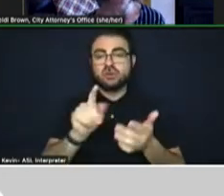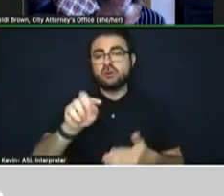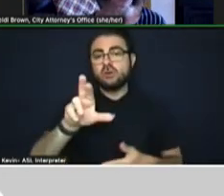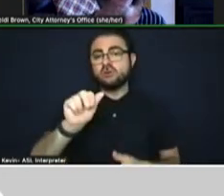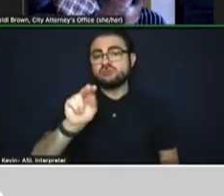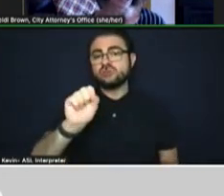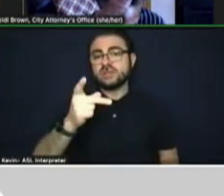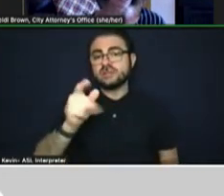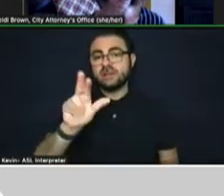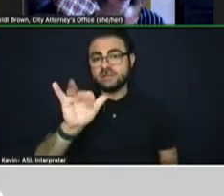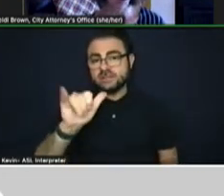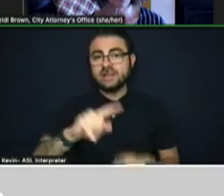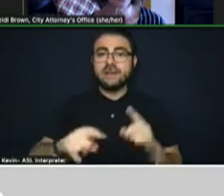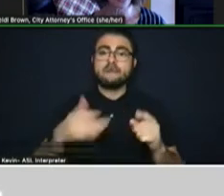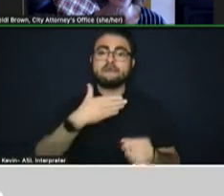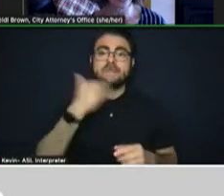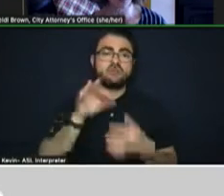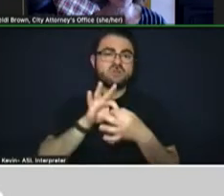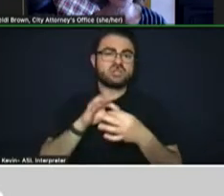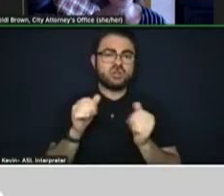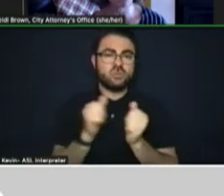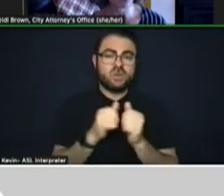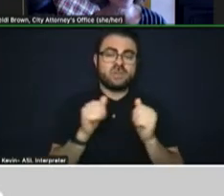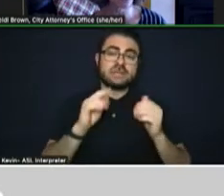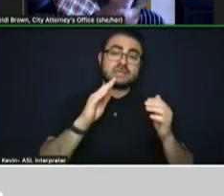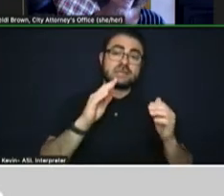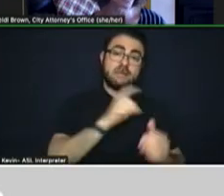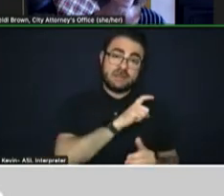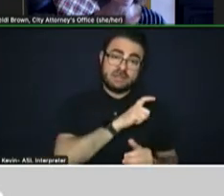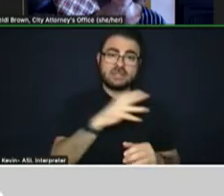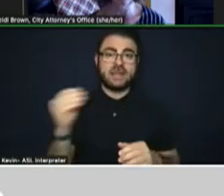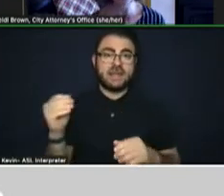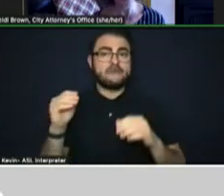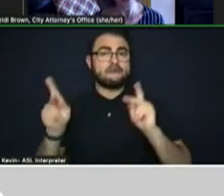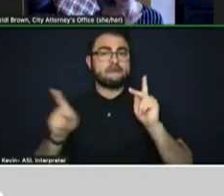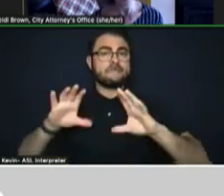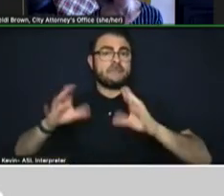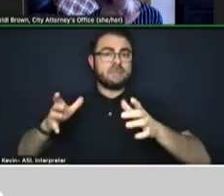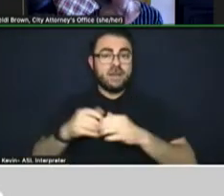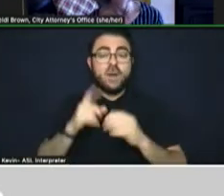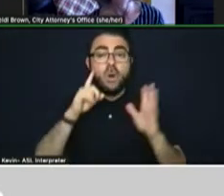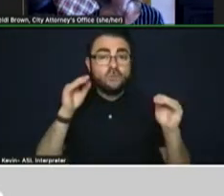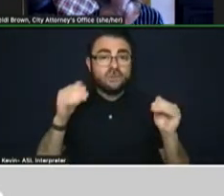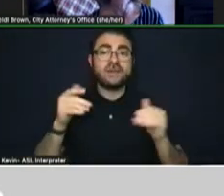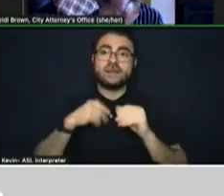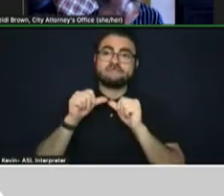officers and the public. And our hope is that they help police in building and maintaining public trust.